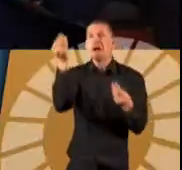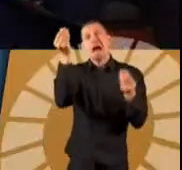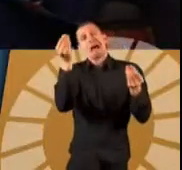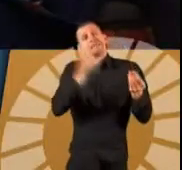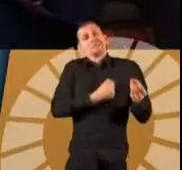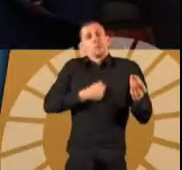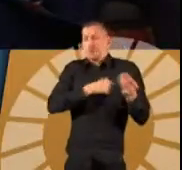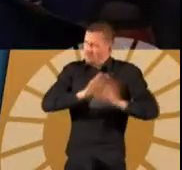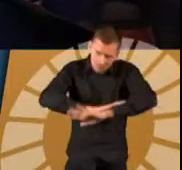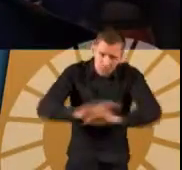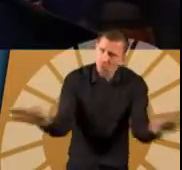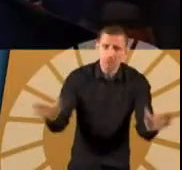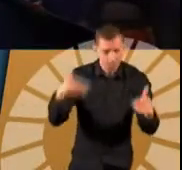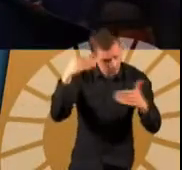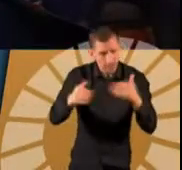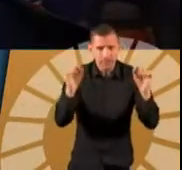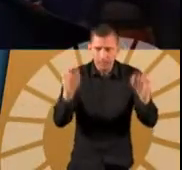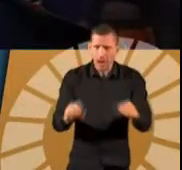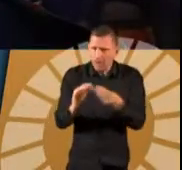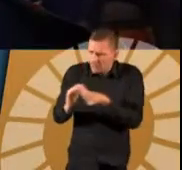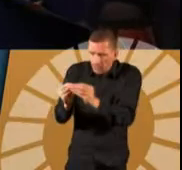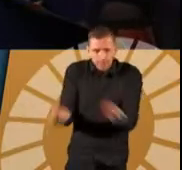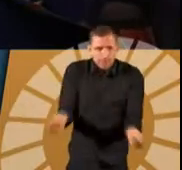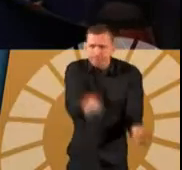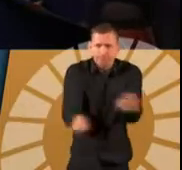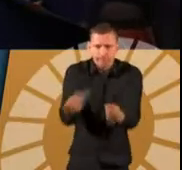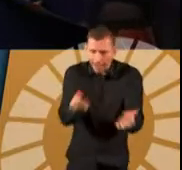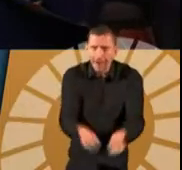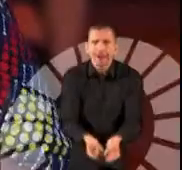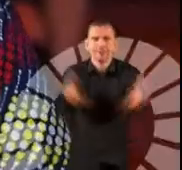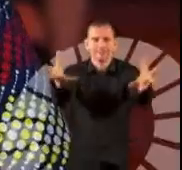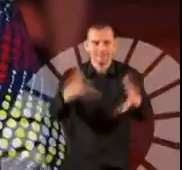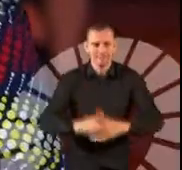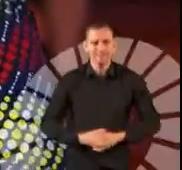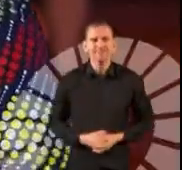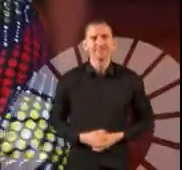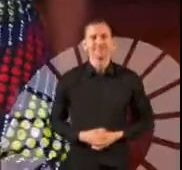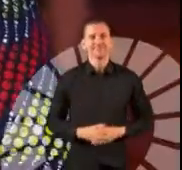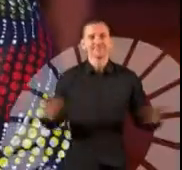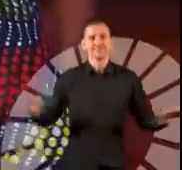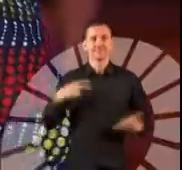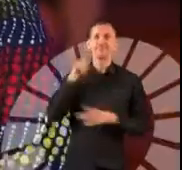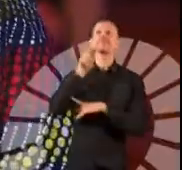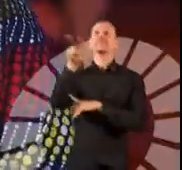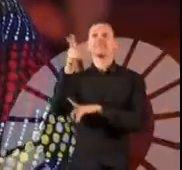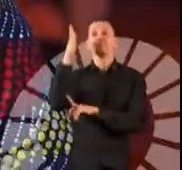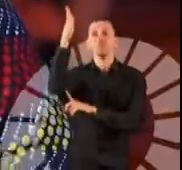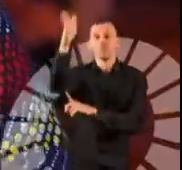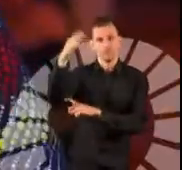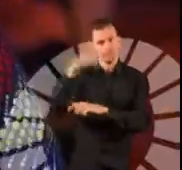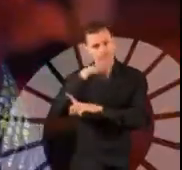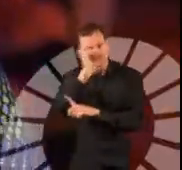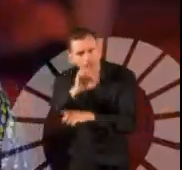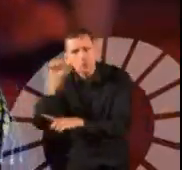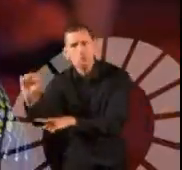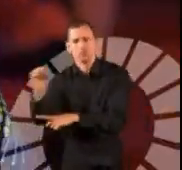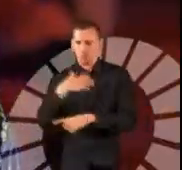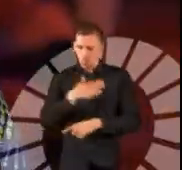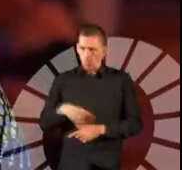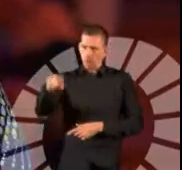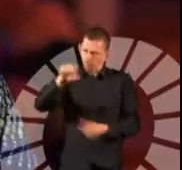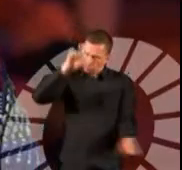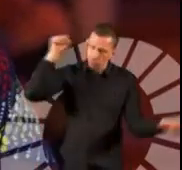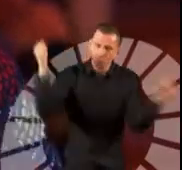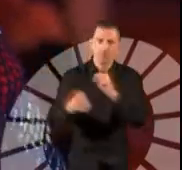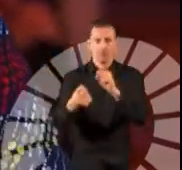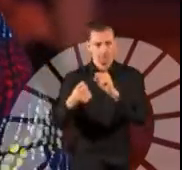funding. Fourthly, we want to be at the table. Let me rephrase. We need to be at the table. We must foster a